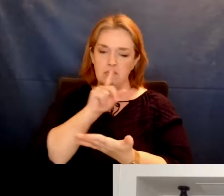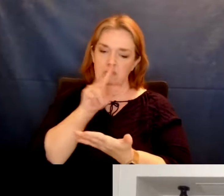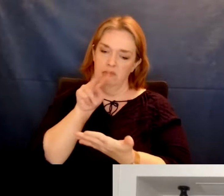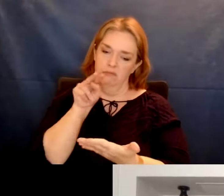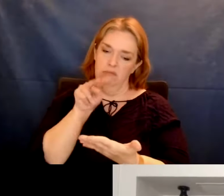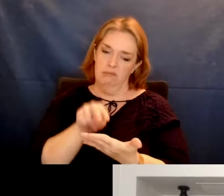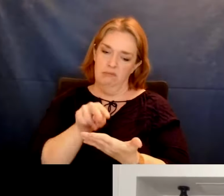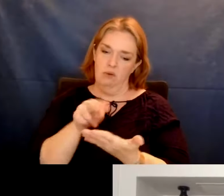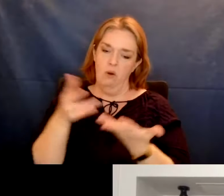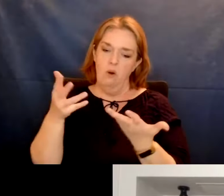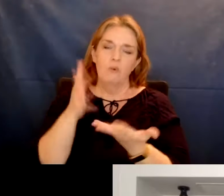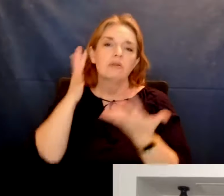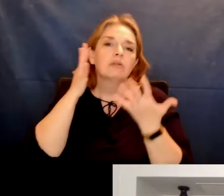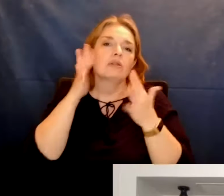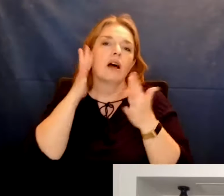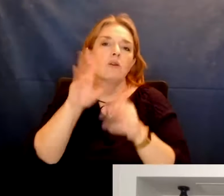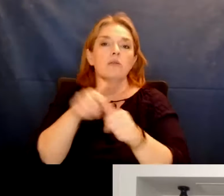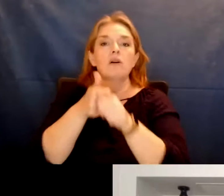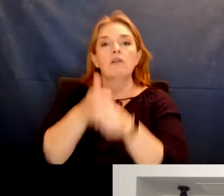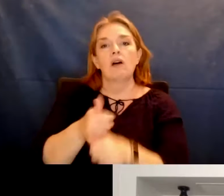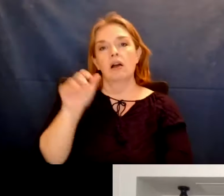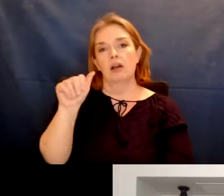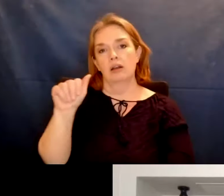African American vernacular English, dialect,